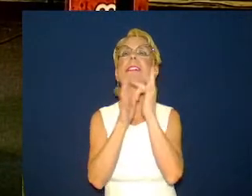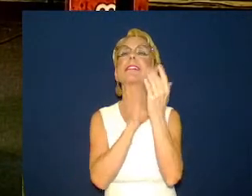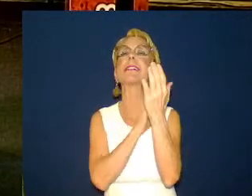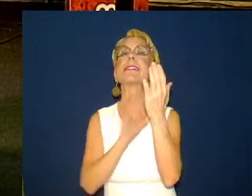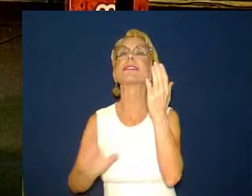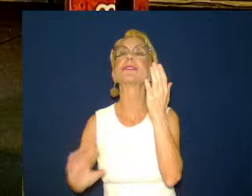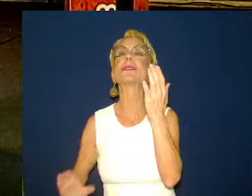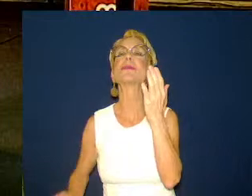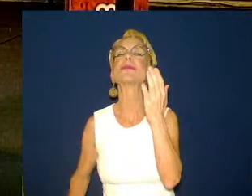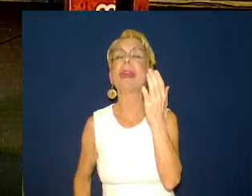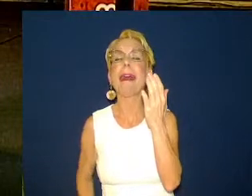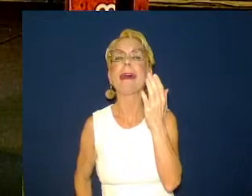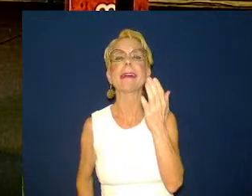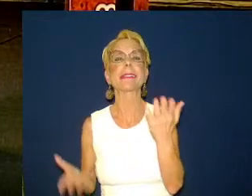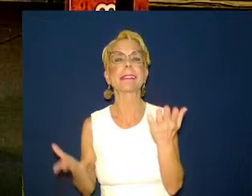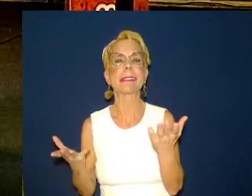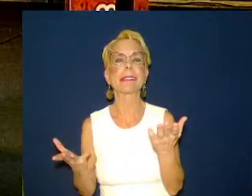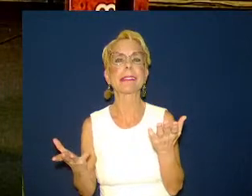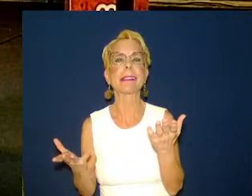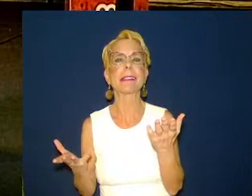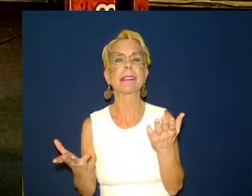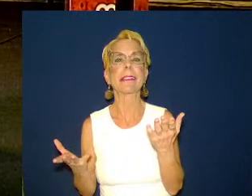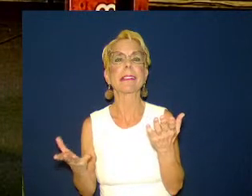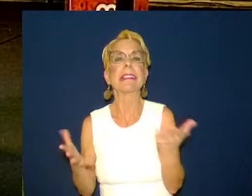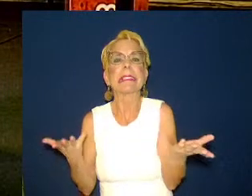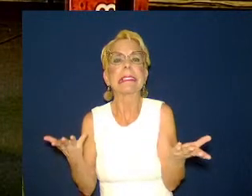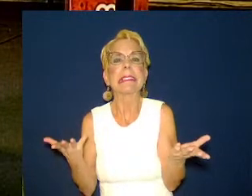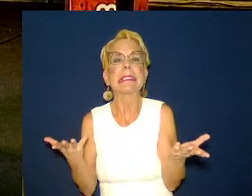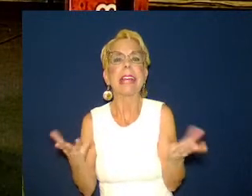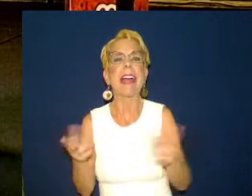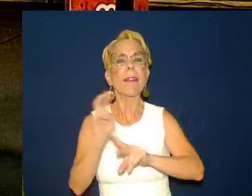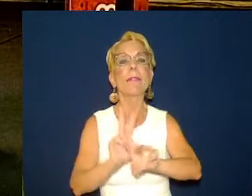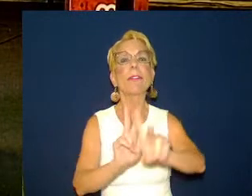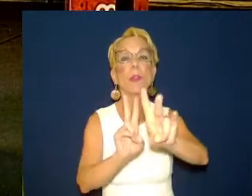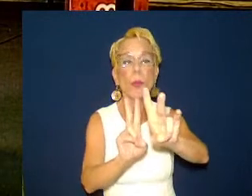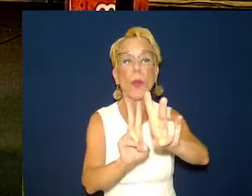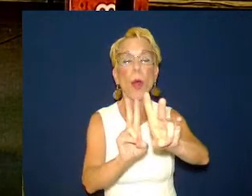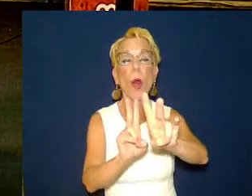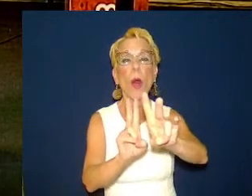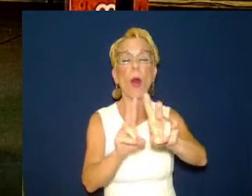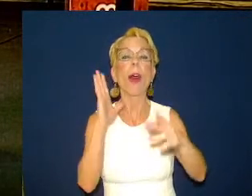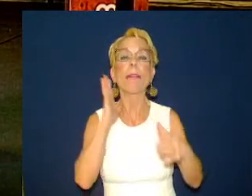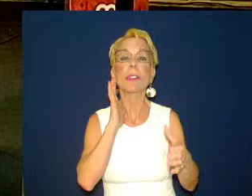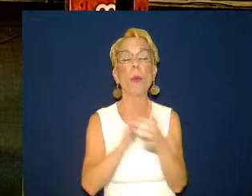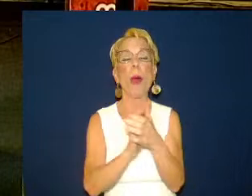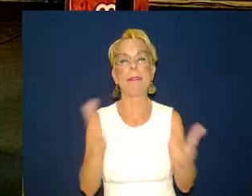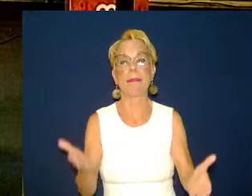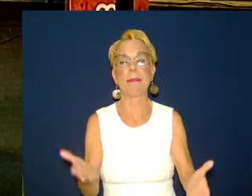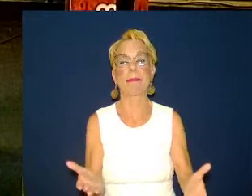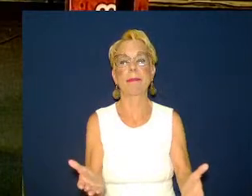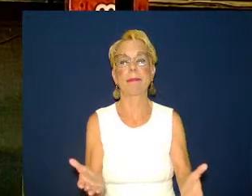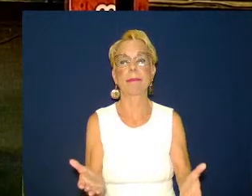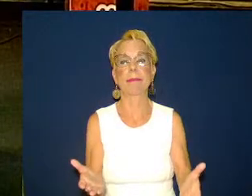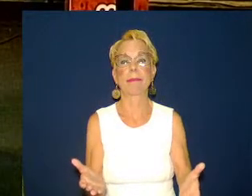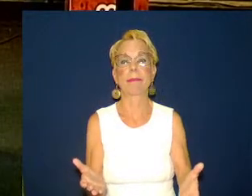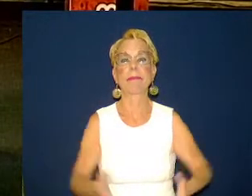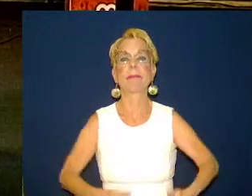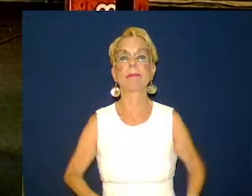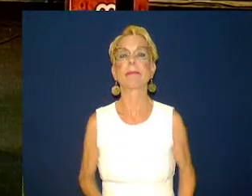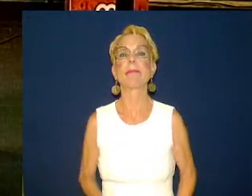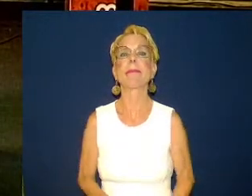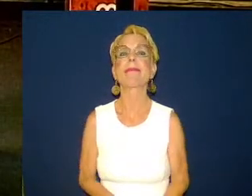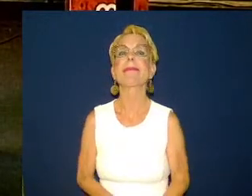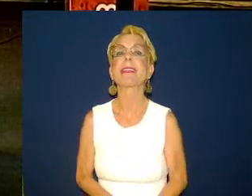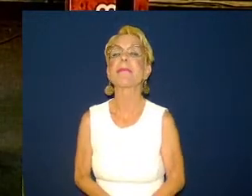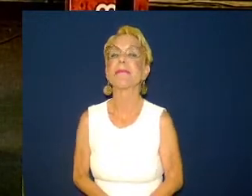Treated her like a dog for 33 years. And she died a horrible death. But you know what? God looks at things